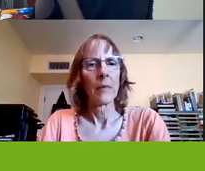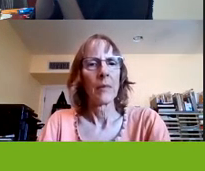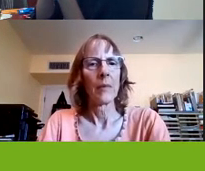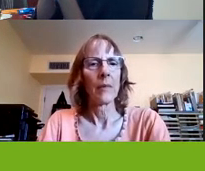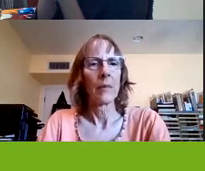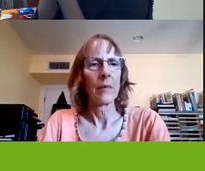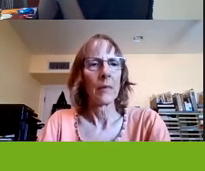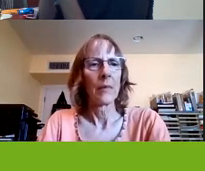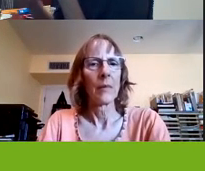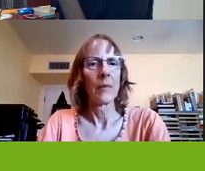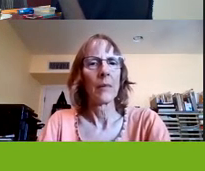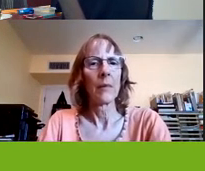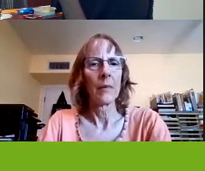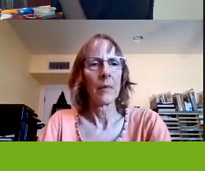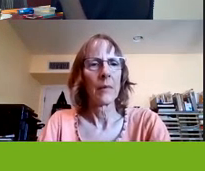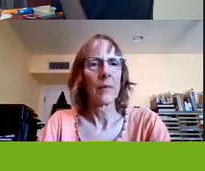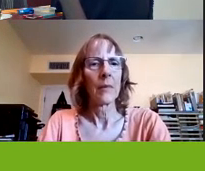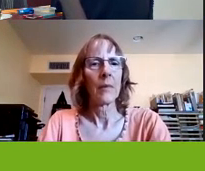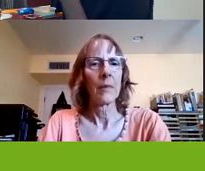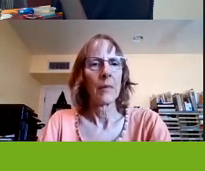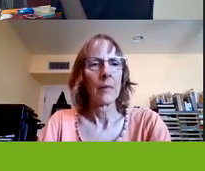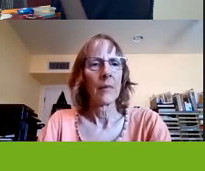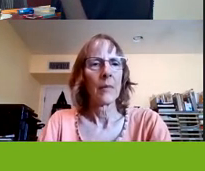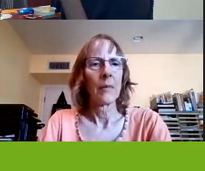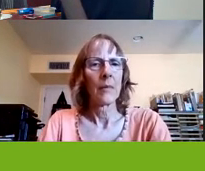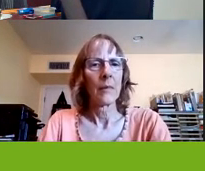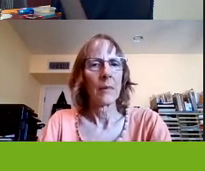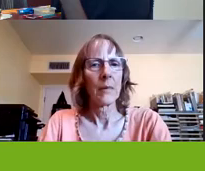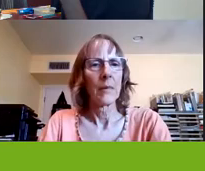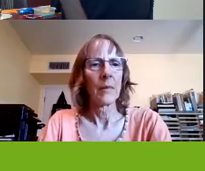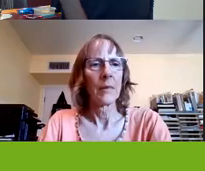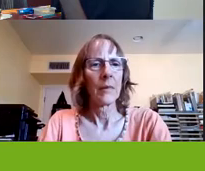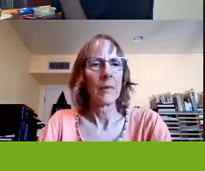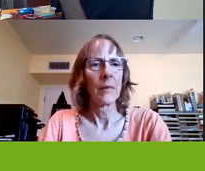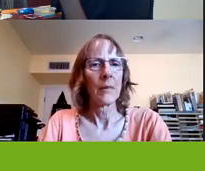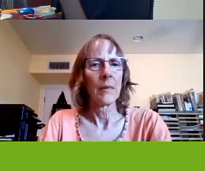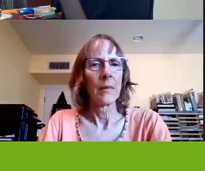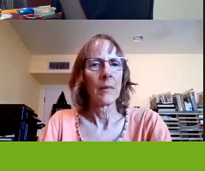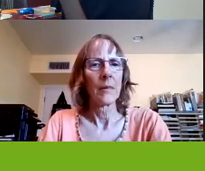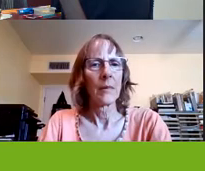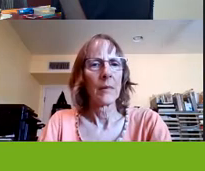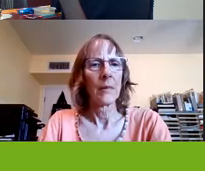inclusive since the coming of settler colonialism back in 1492.